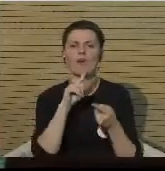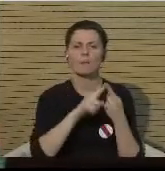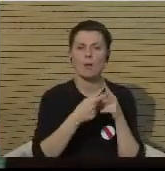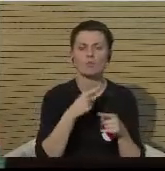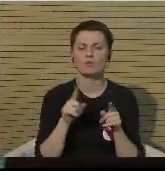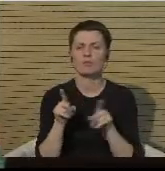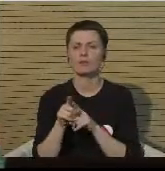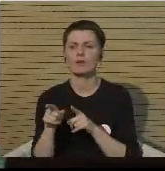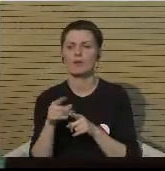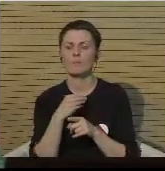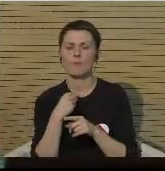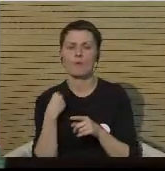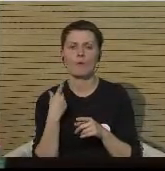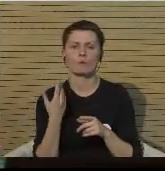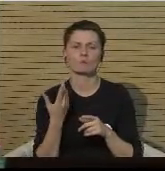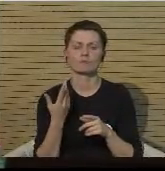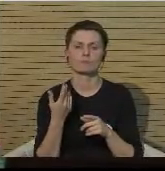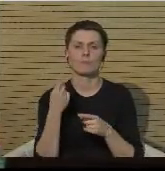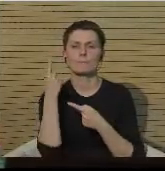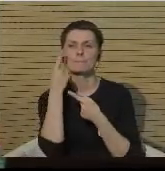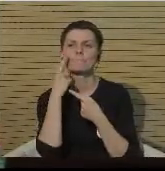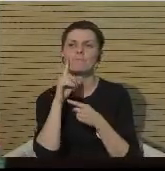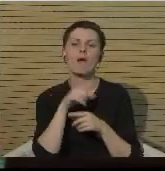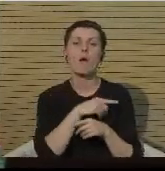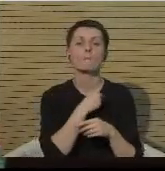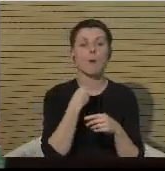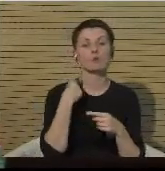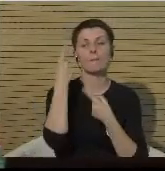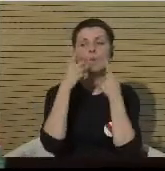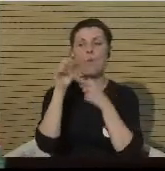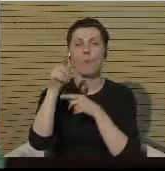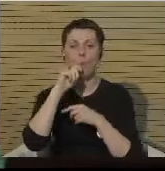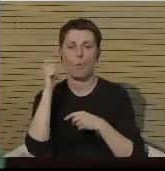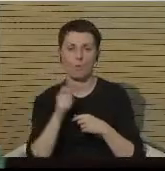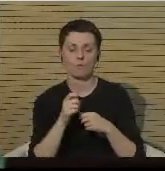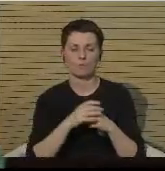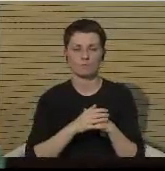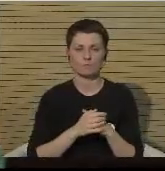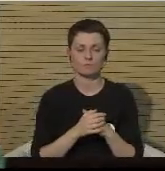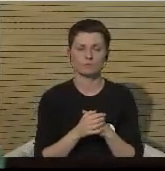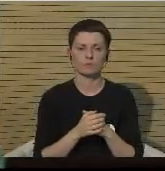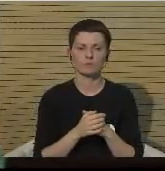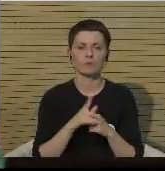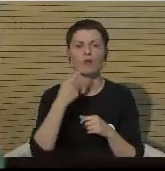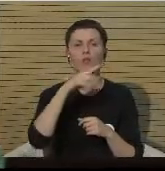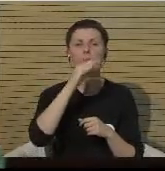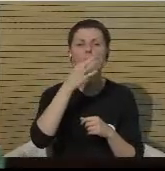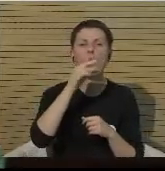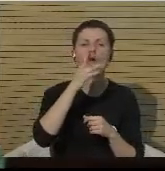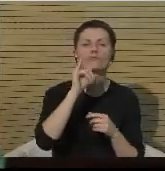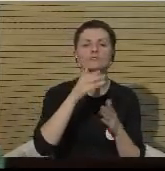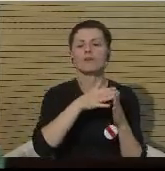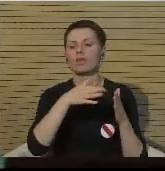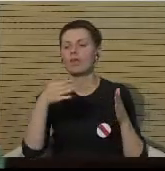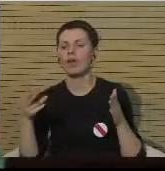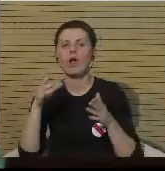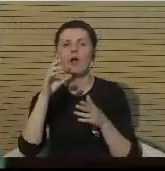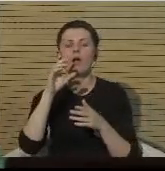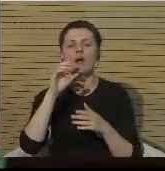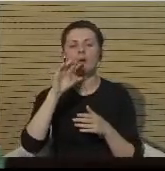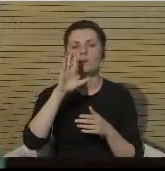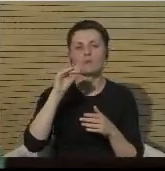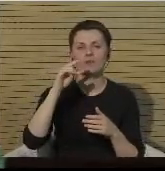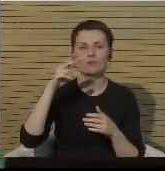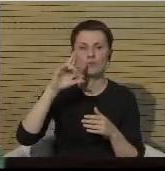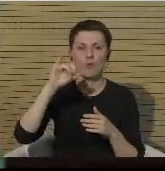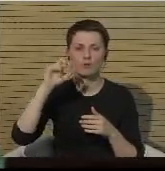lines, you know, in published thinking about Ukraine, certain particular directions like